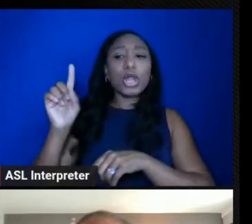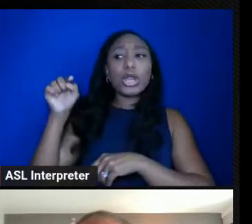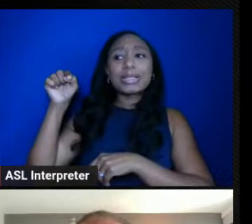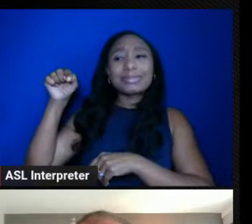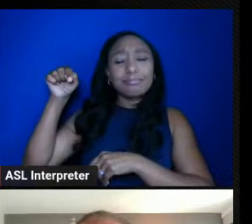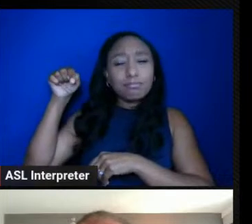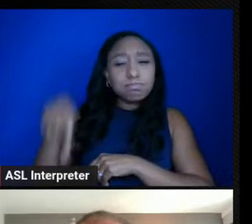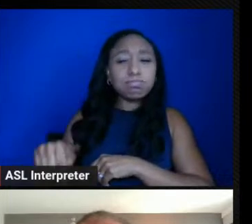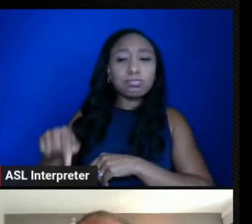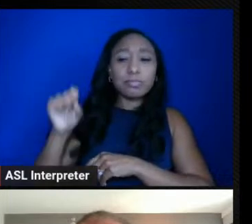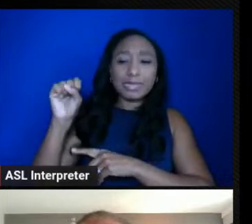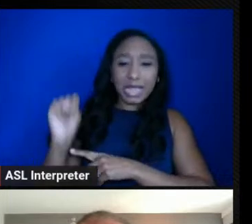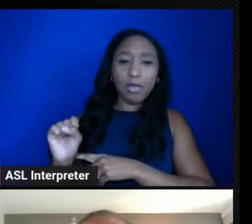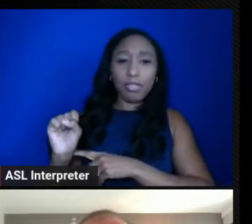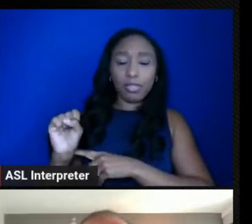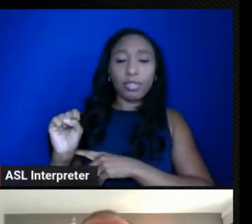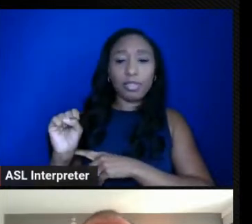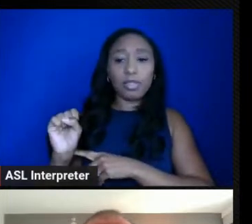with this,